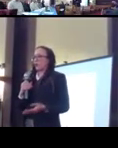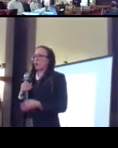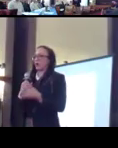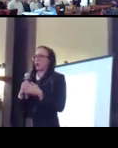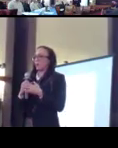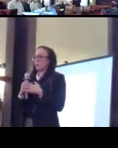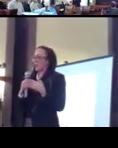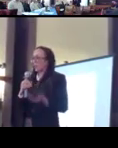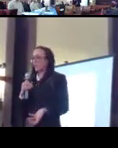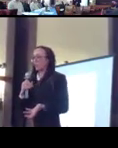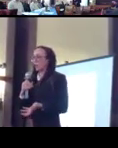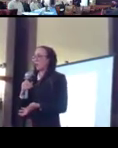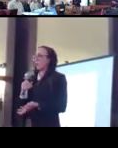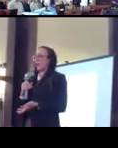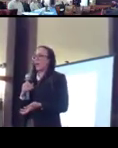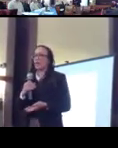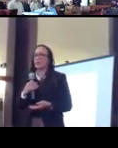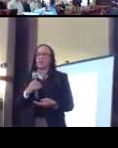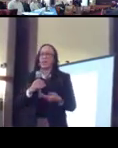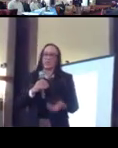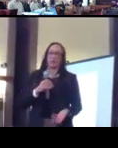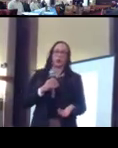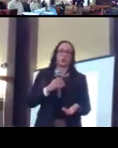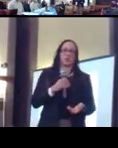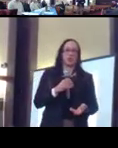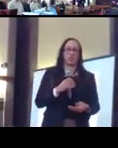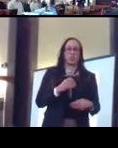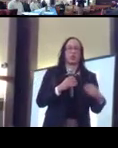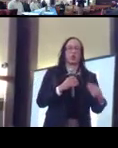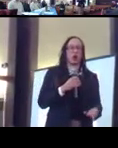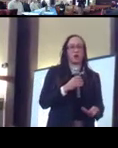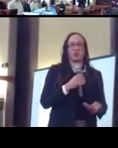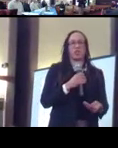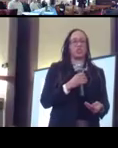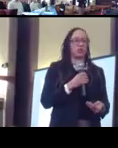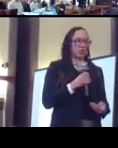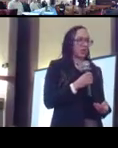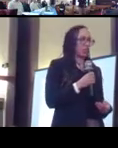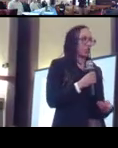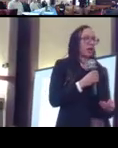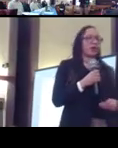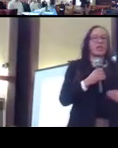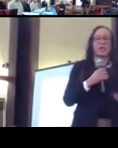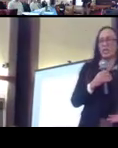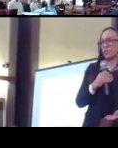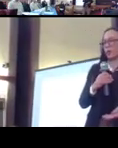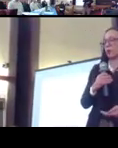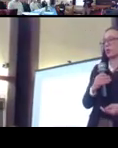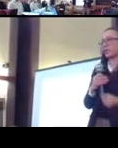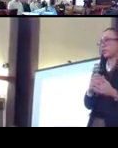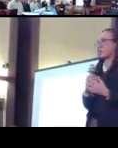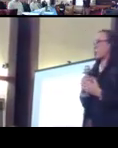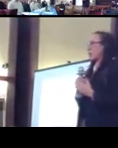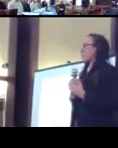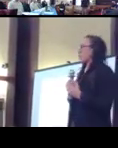word of mouth. Each time we had an in-person session or conversation or discussion about any